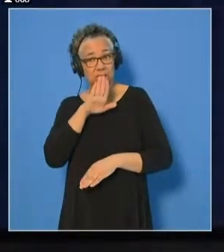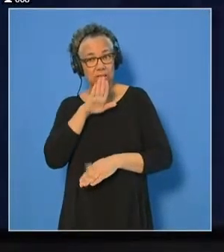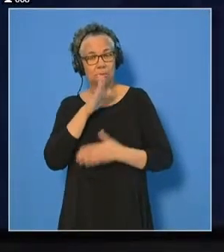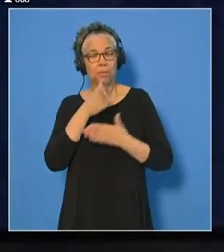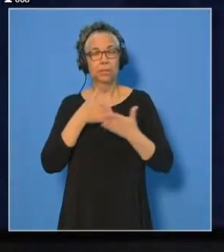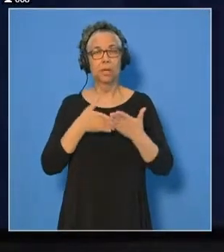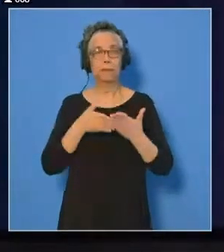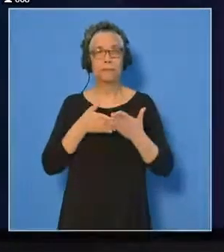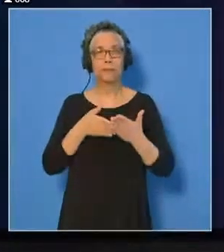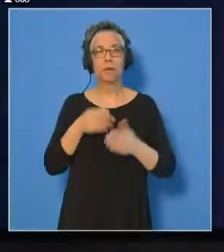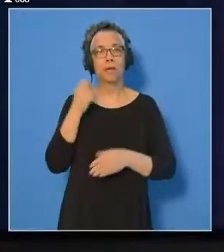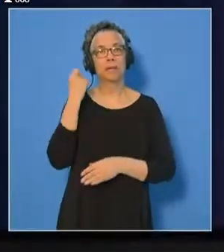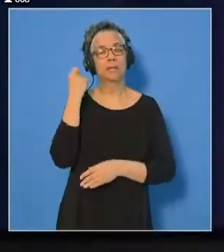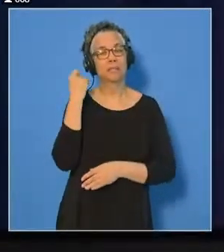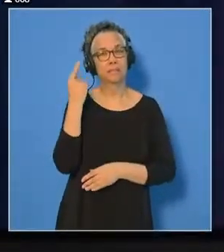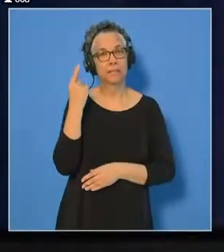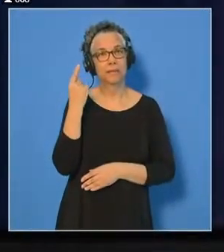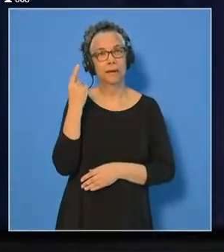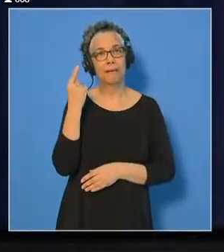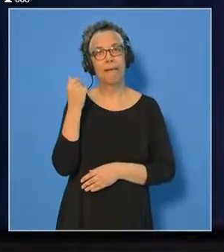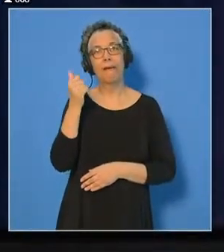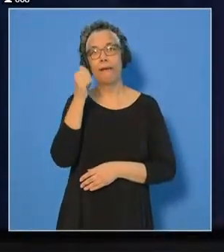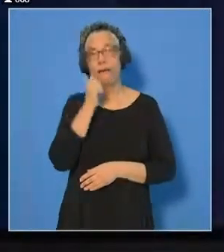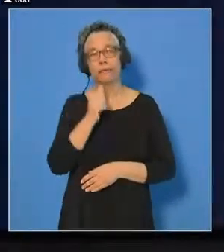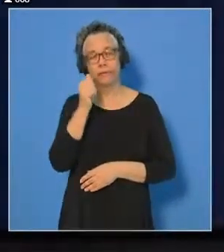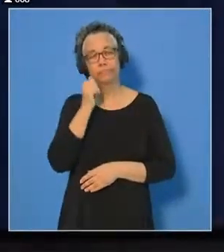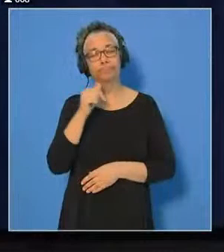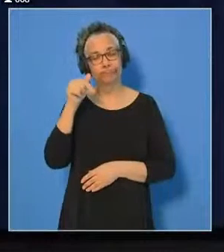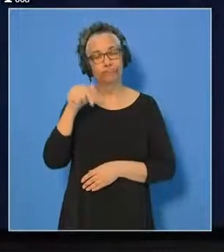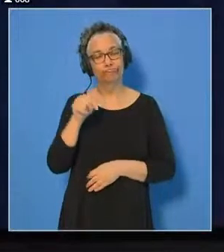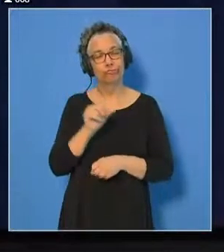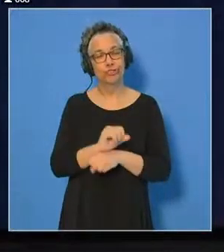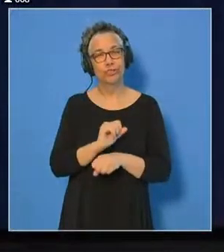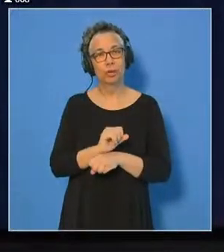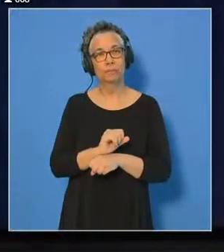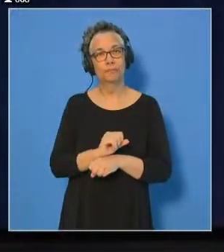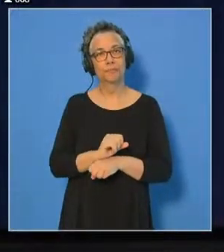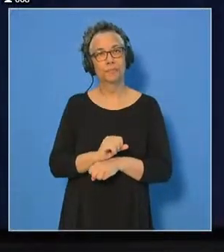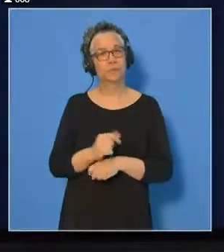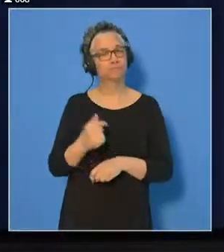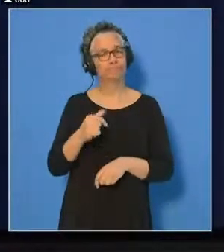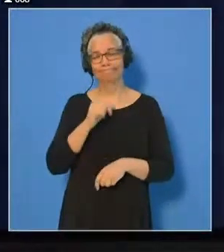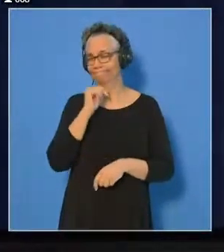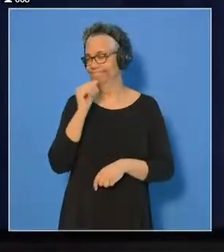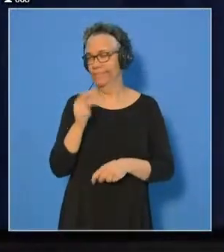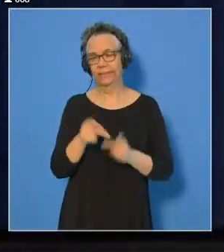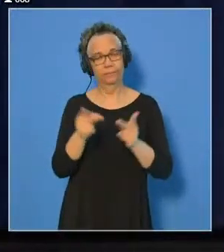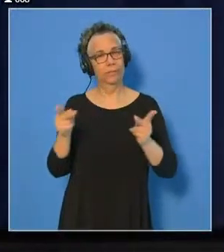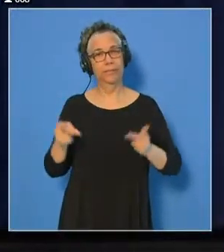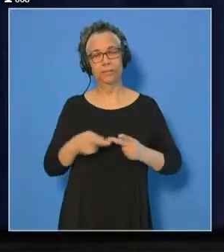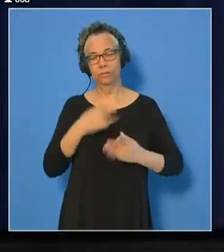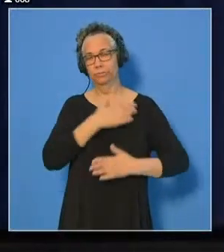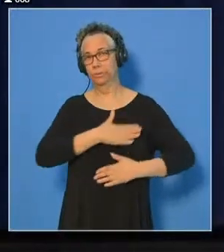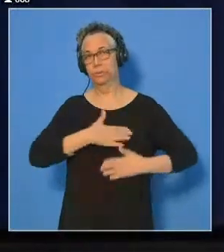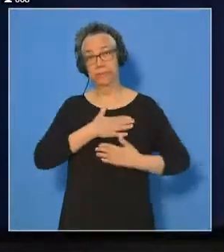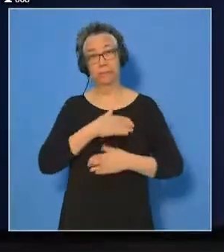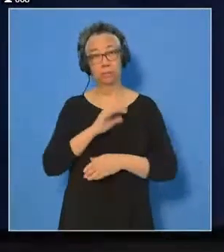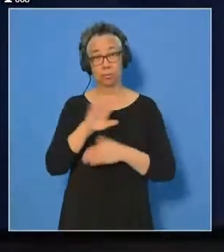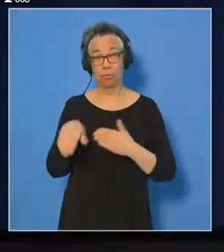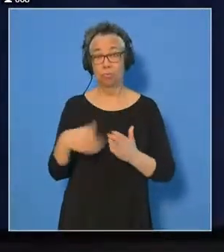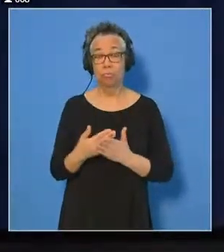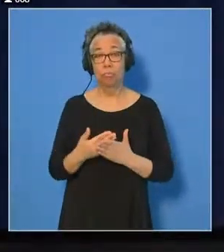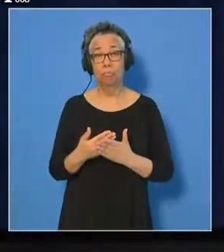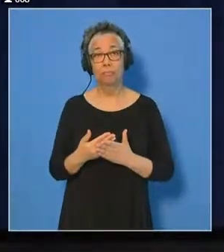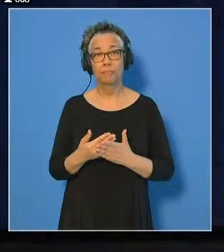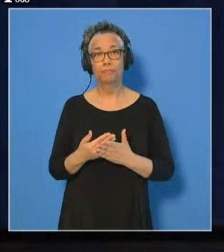feel. And I recognize every day in this job that unfortunately, we will not be in a position to please everyone. I would like to